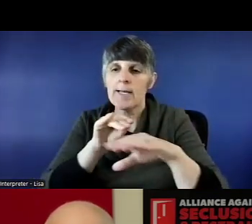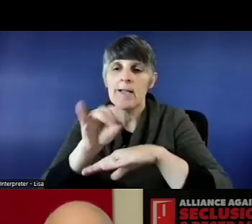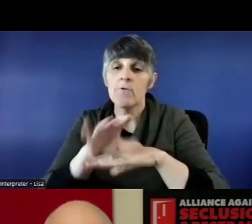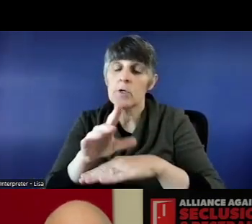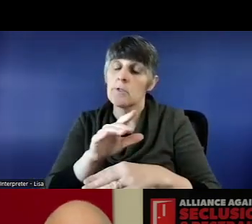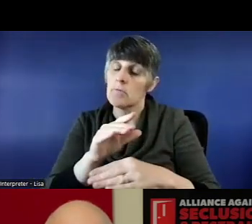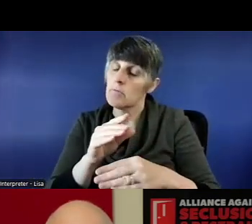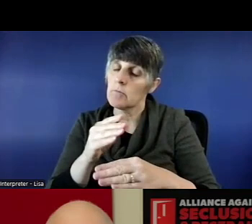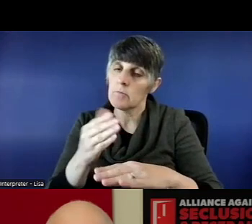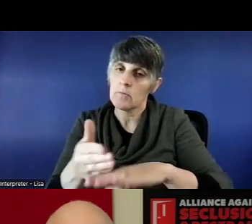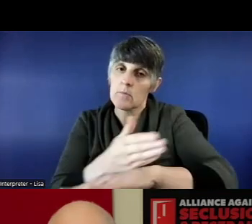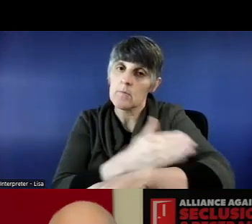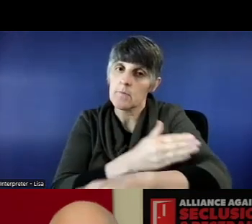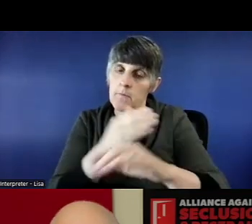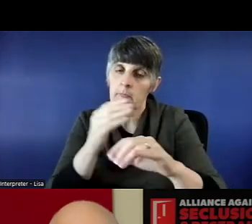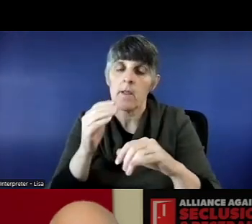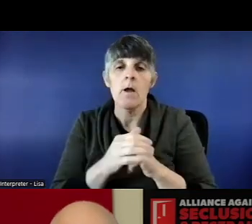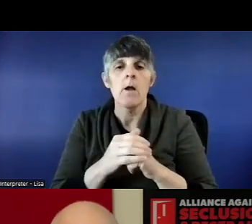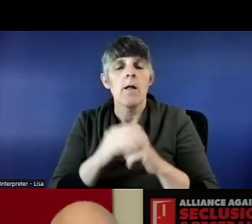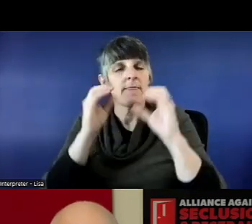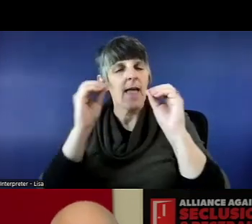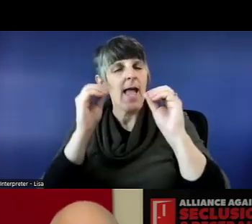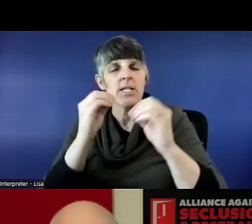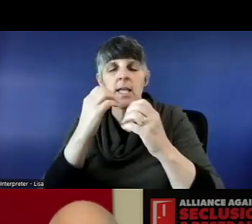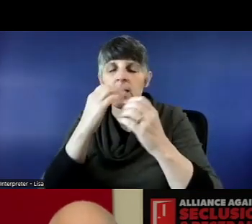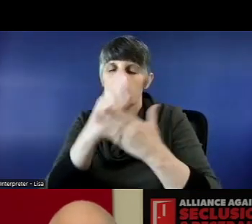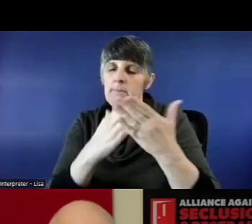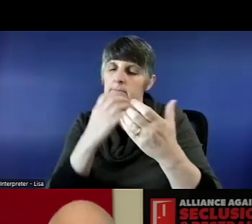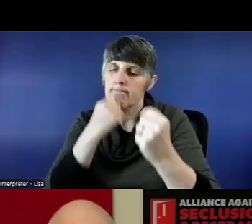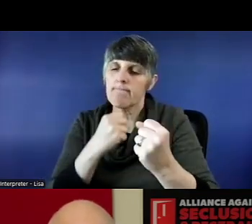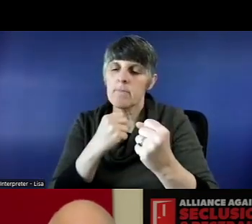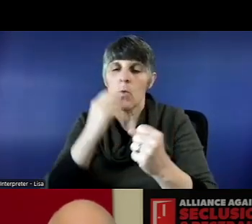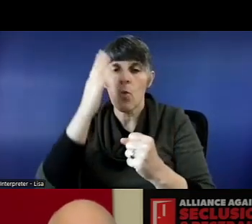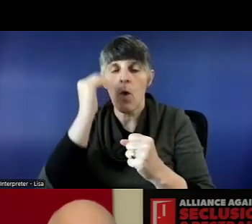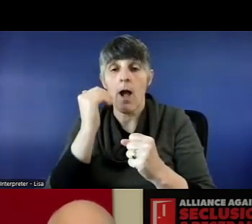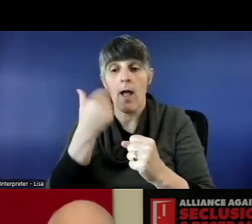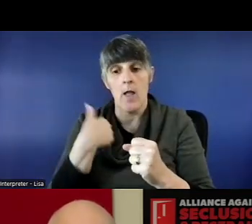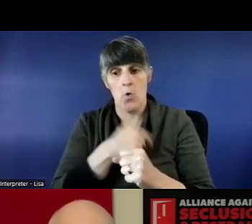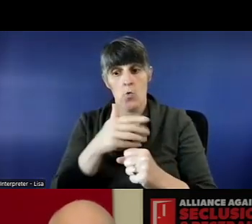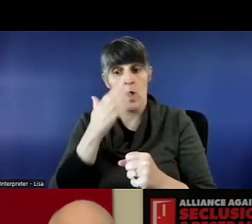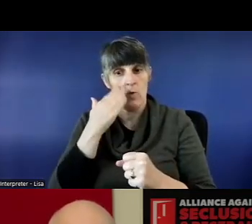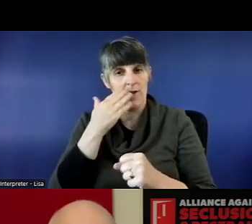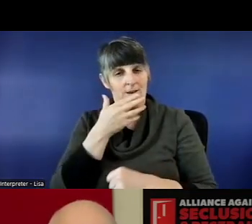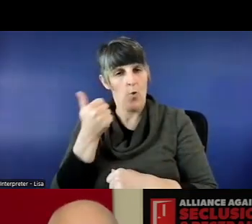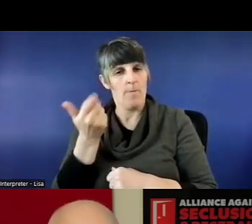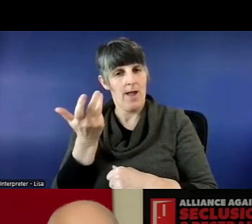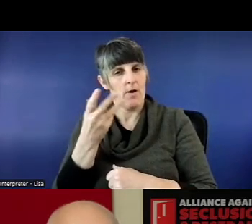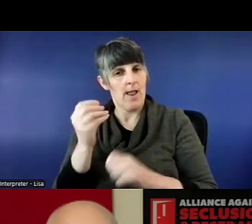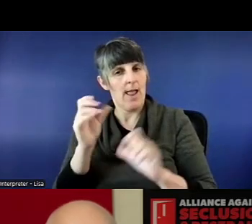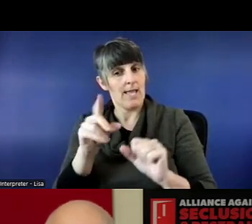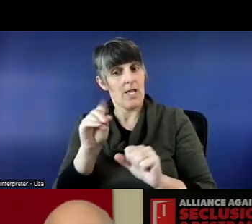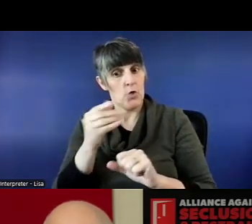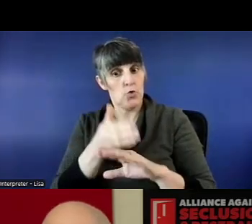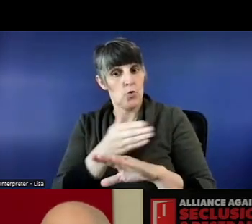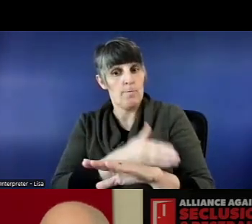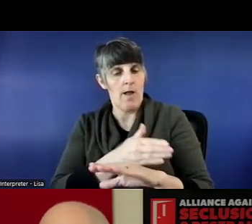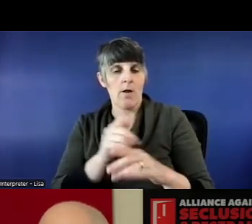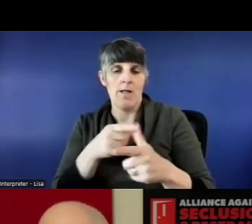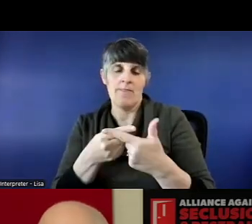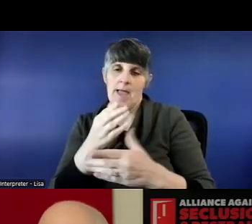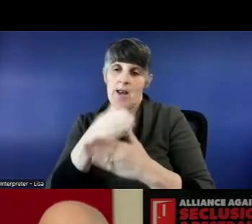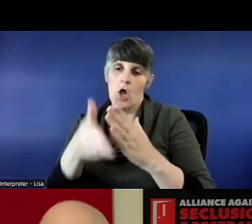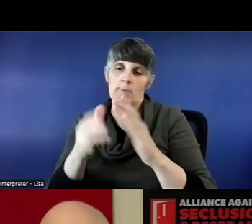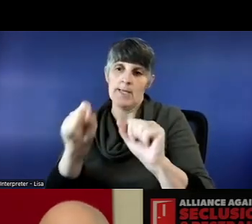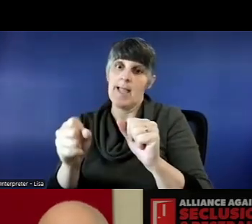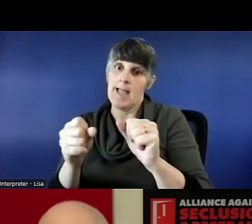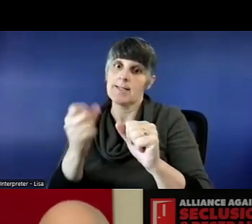upstream change. The education piece is so critical because when we know better and we can do better, we can ultimately see